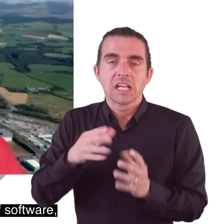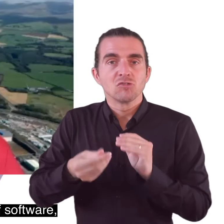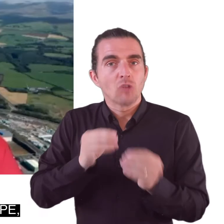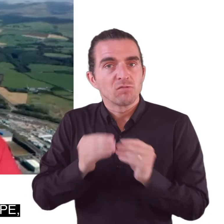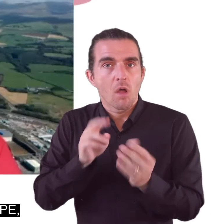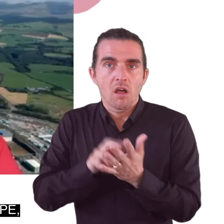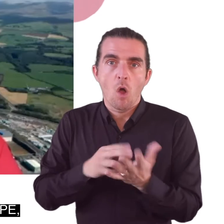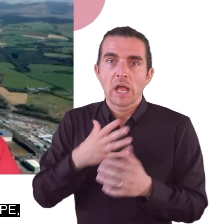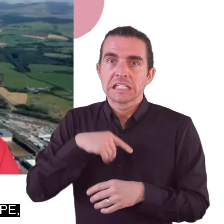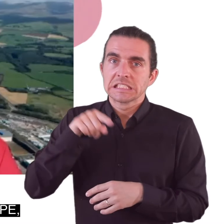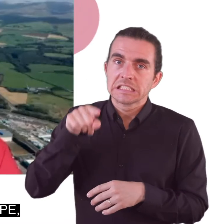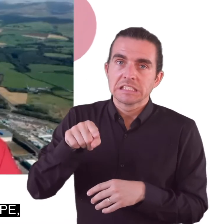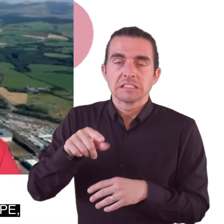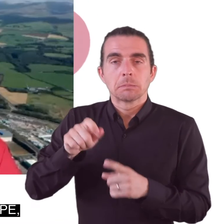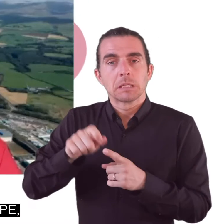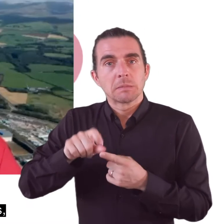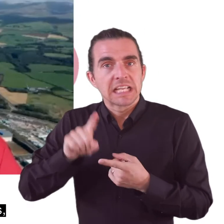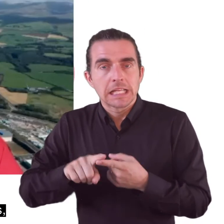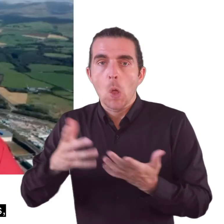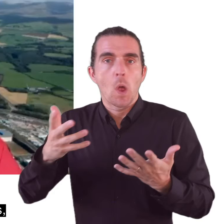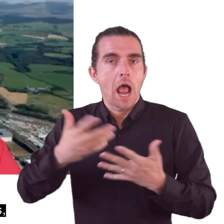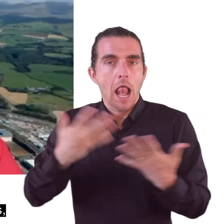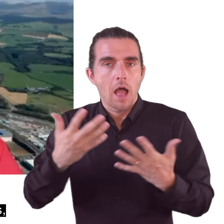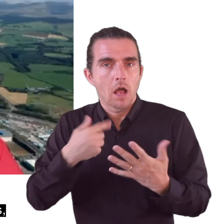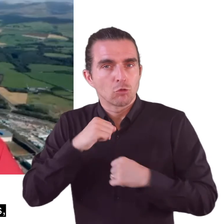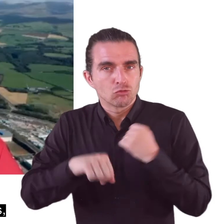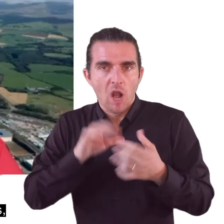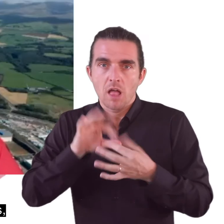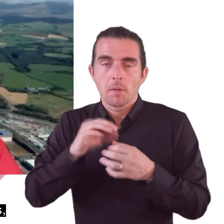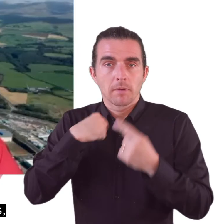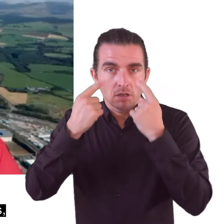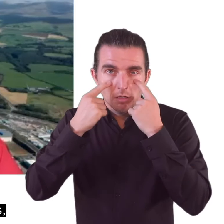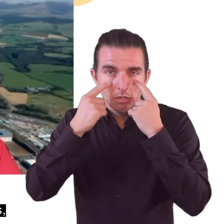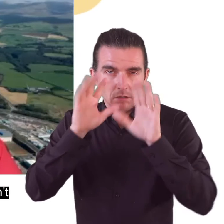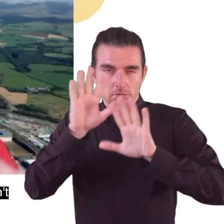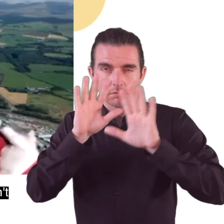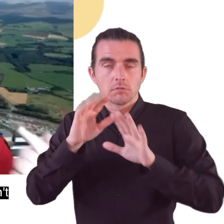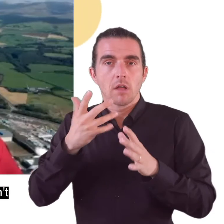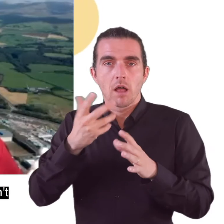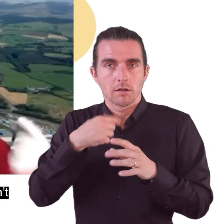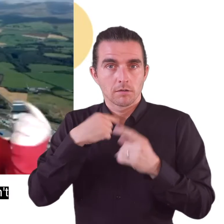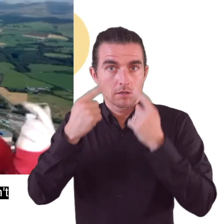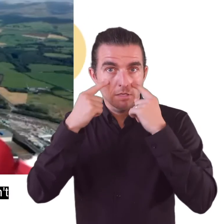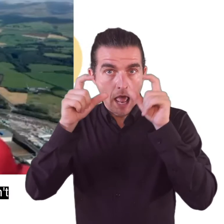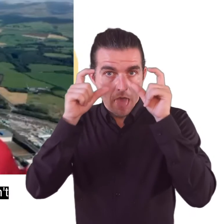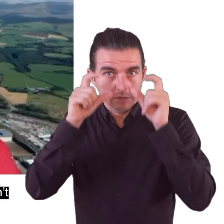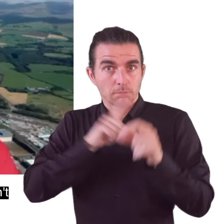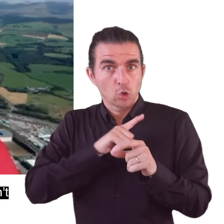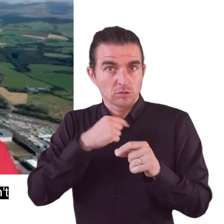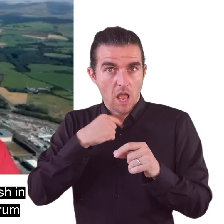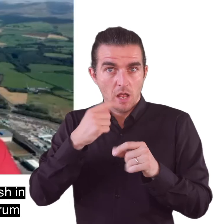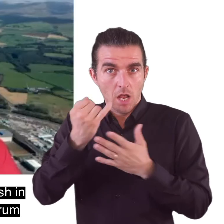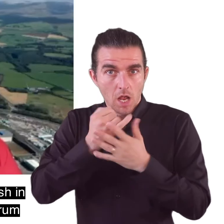of software or a particular type of PPE. Like, I struggle with visual sensory issues, so these glasses aren't actually for